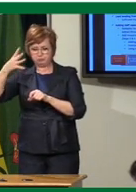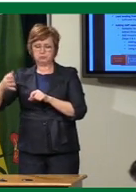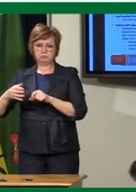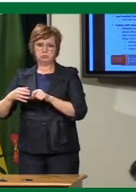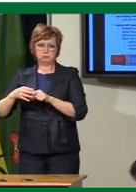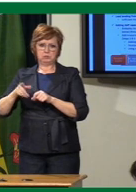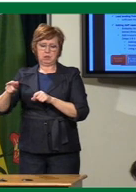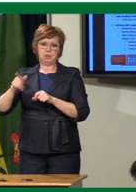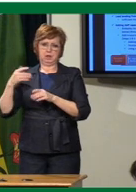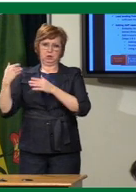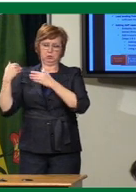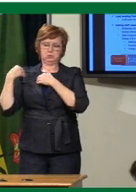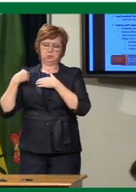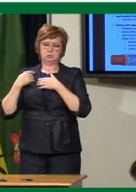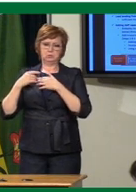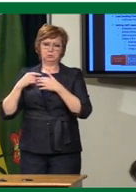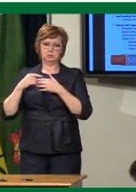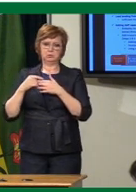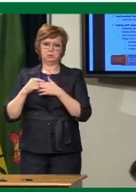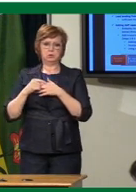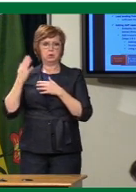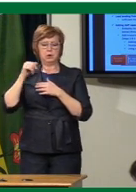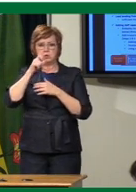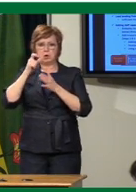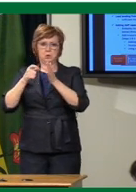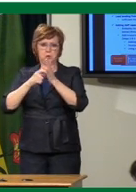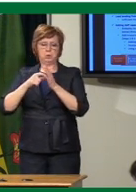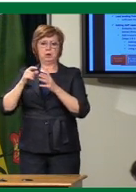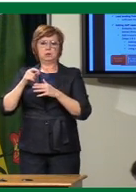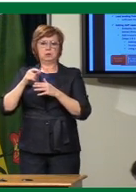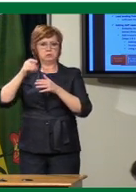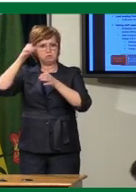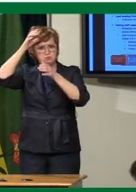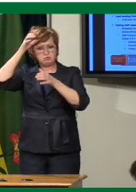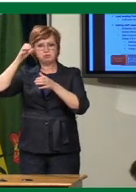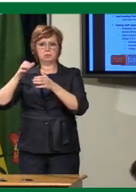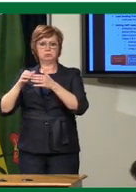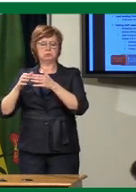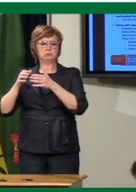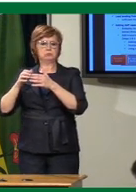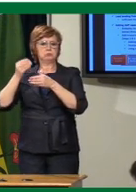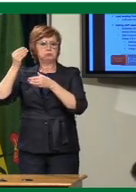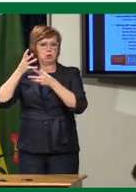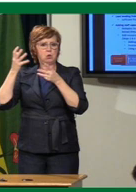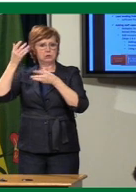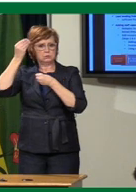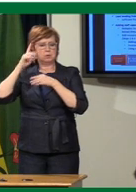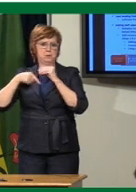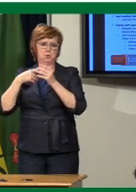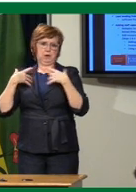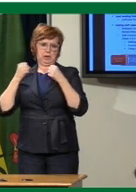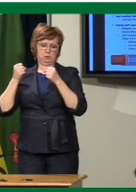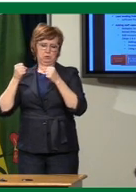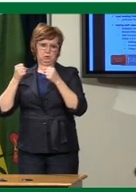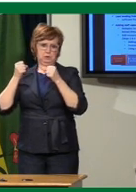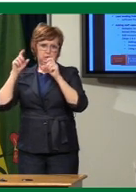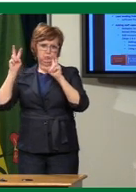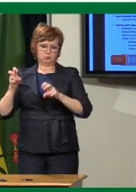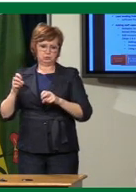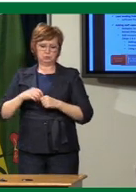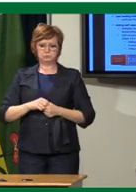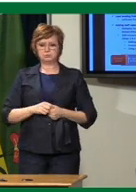that as it's a non-clinical activity. We are also, as you can see through this